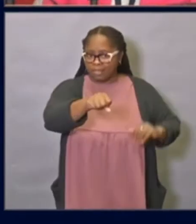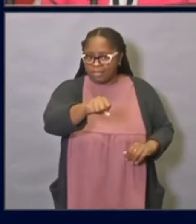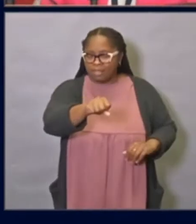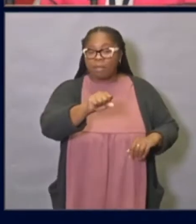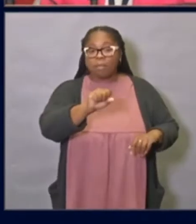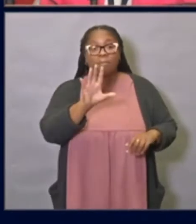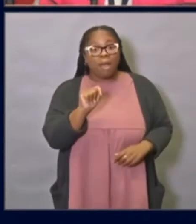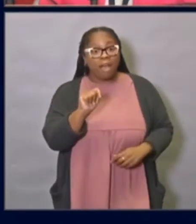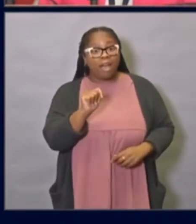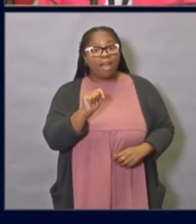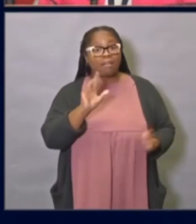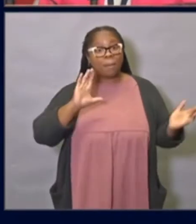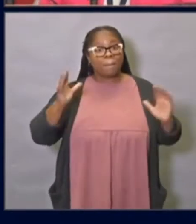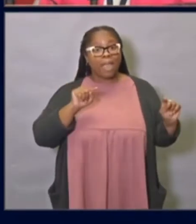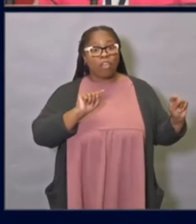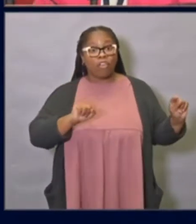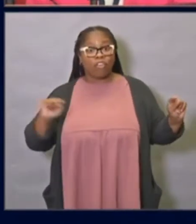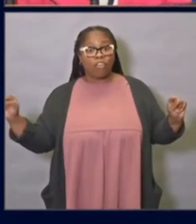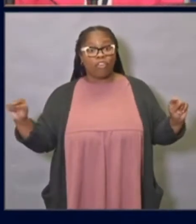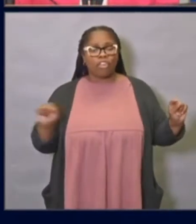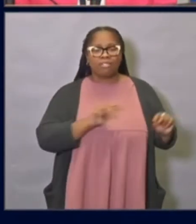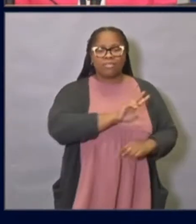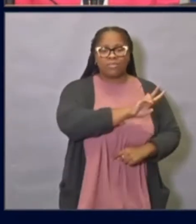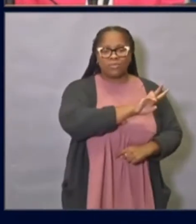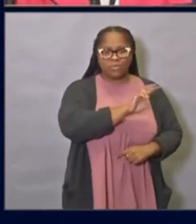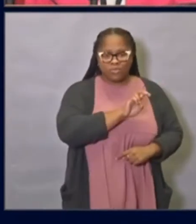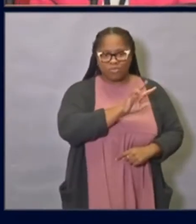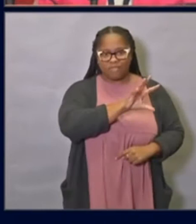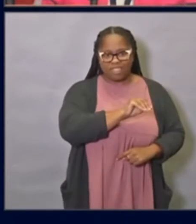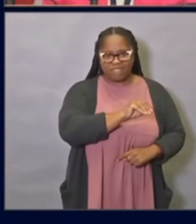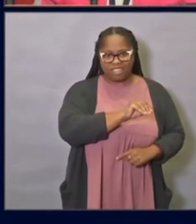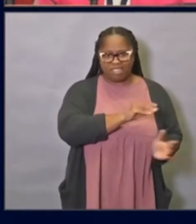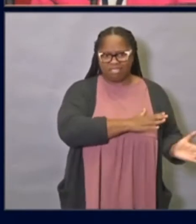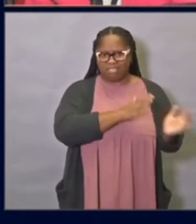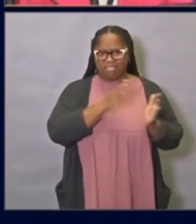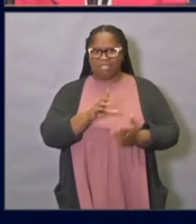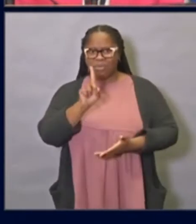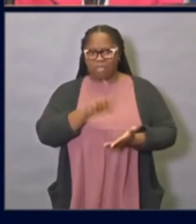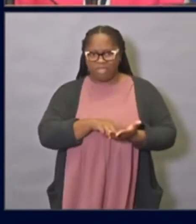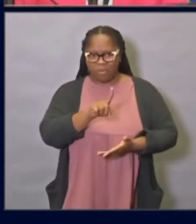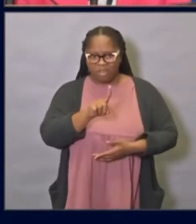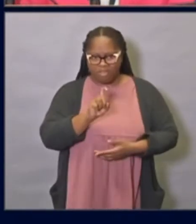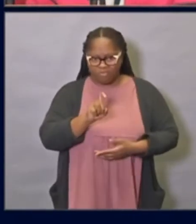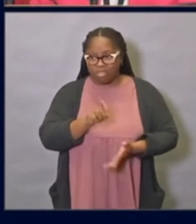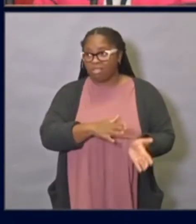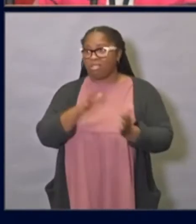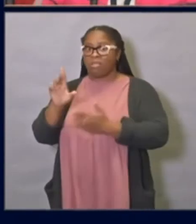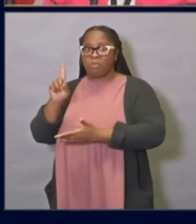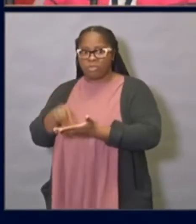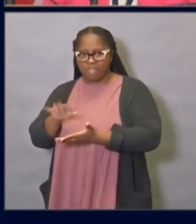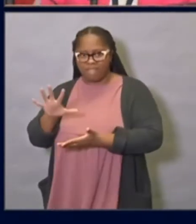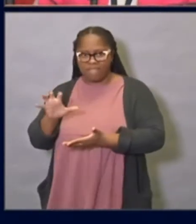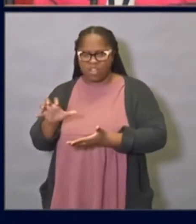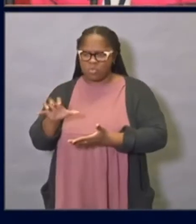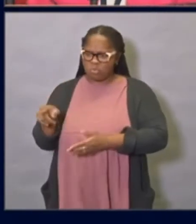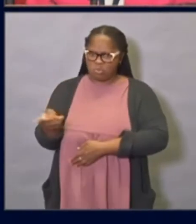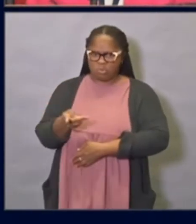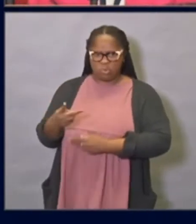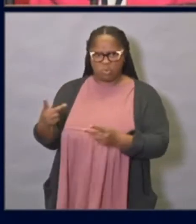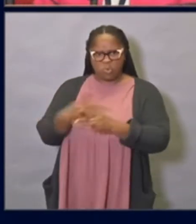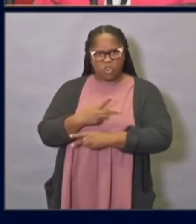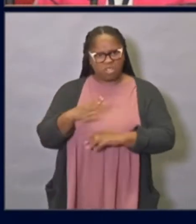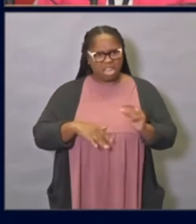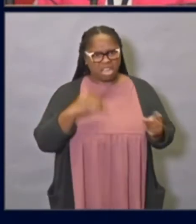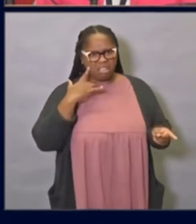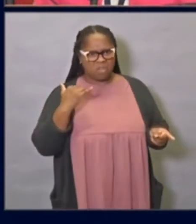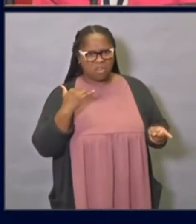recent case average has been around 250 cases per 100,000 people. What we did in the